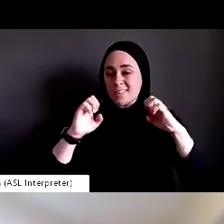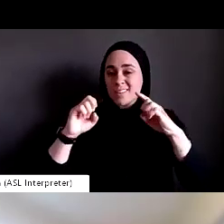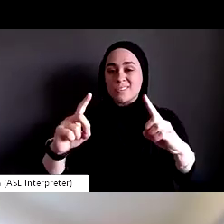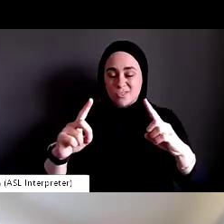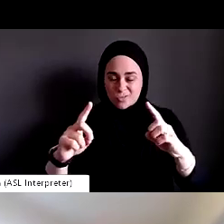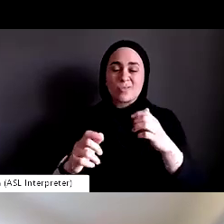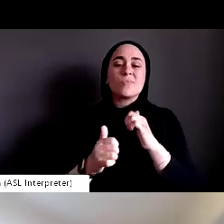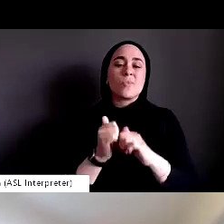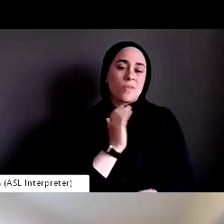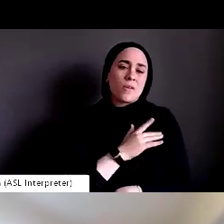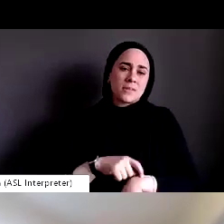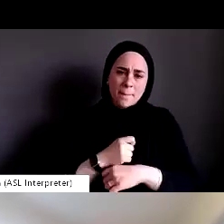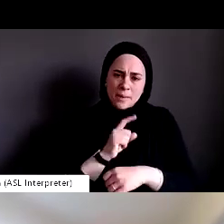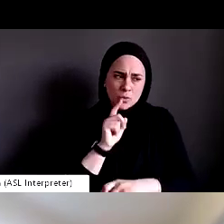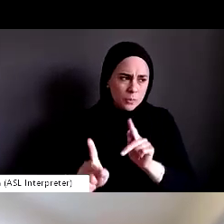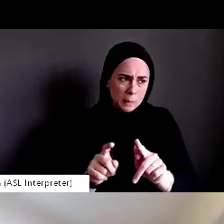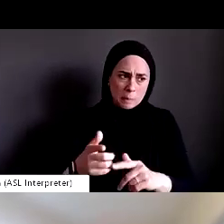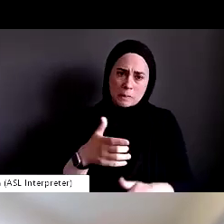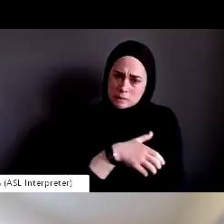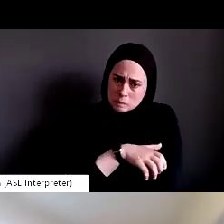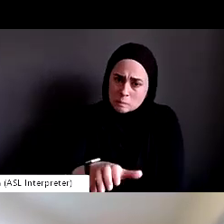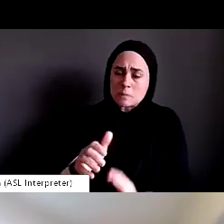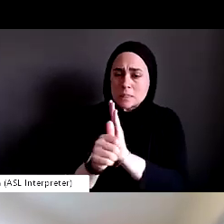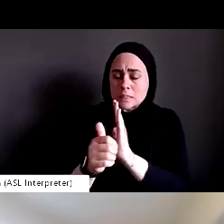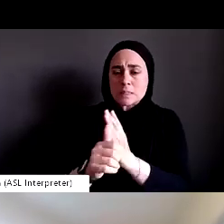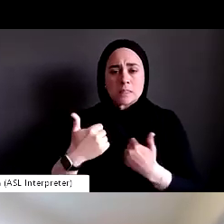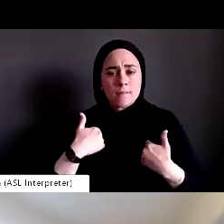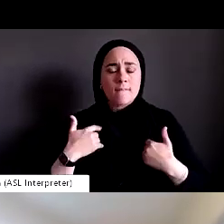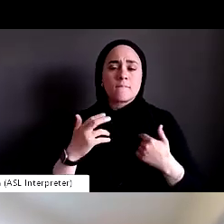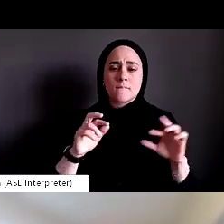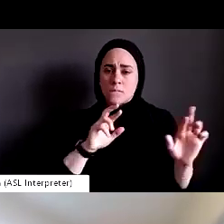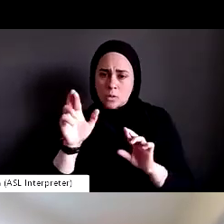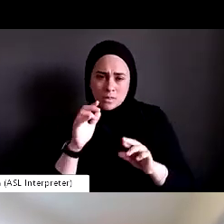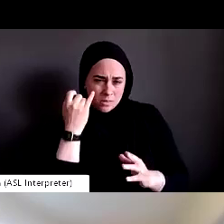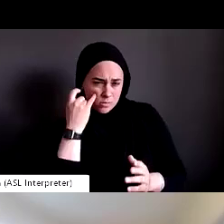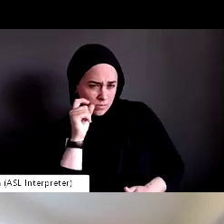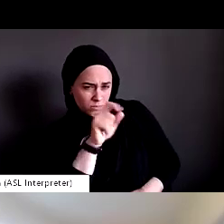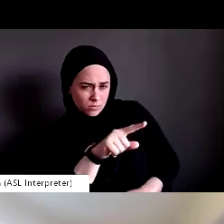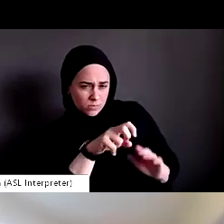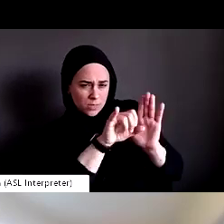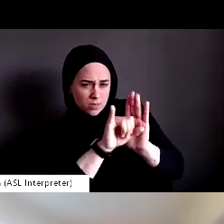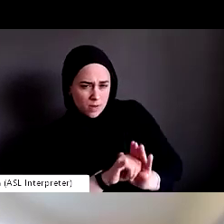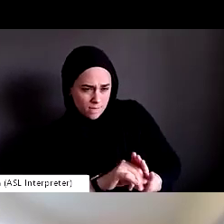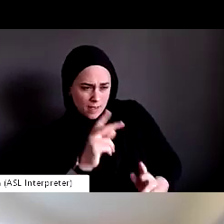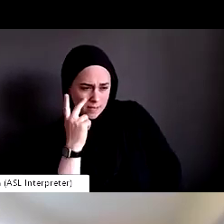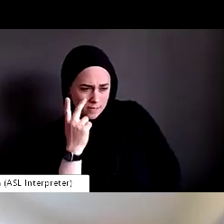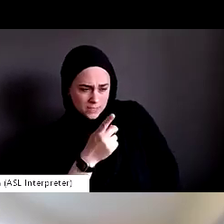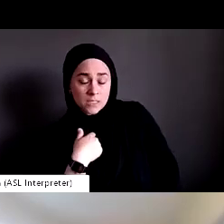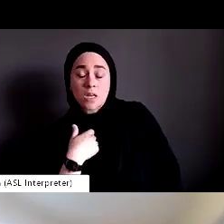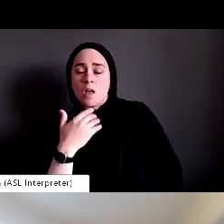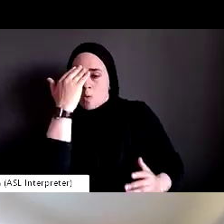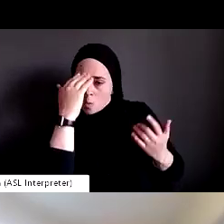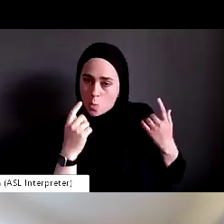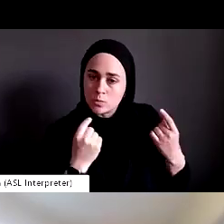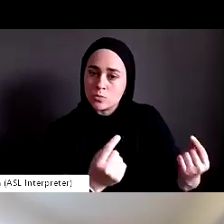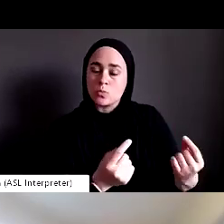equipped to work with seniors who may be experiencing abuse, to recognize signs so they know what to do when they come across it, and also for seniors to educate